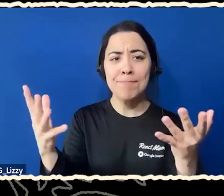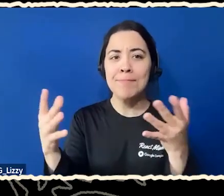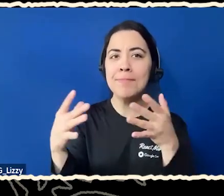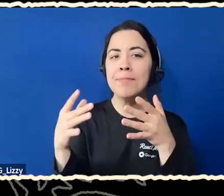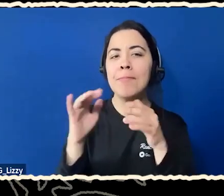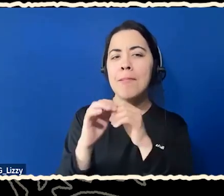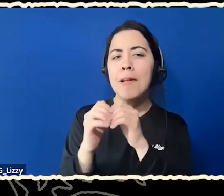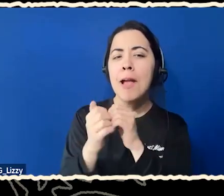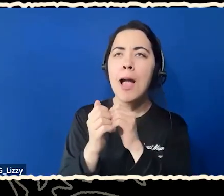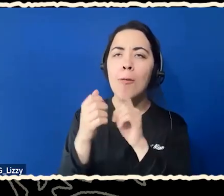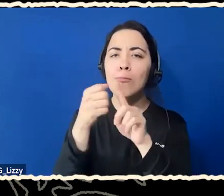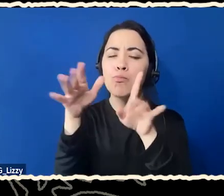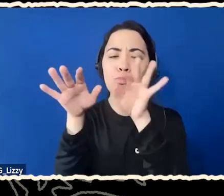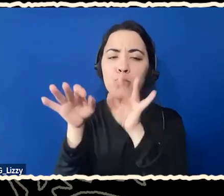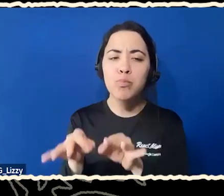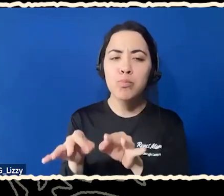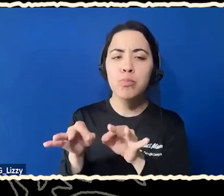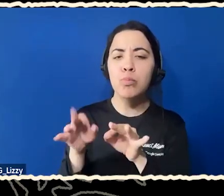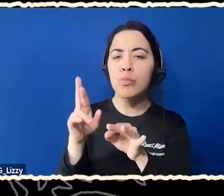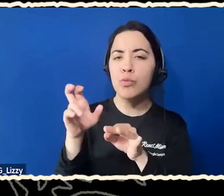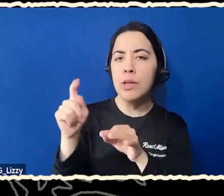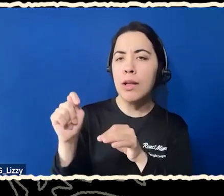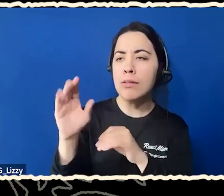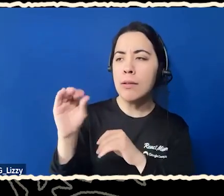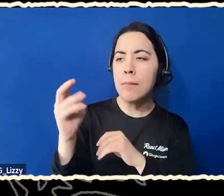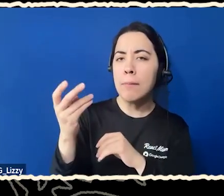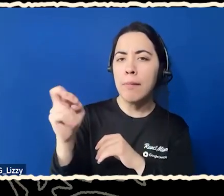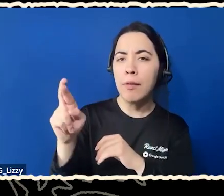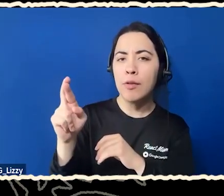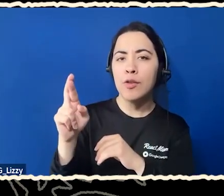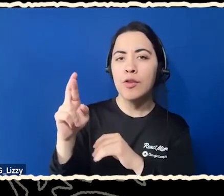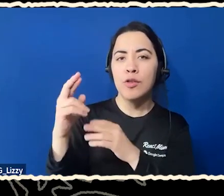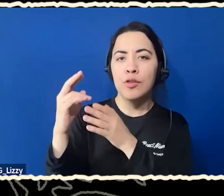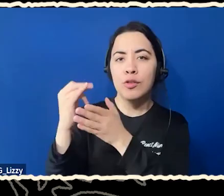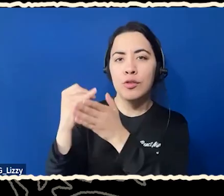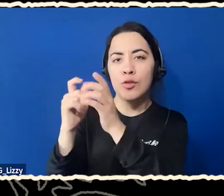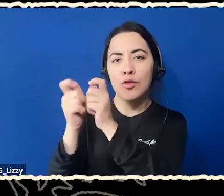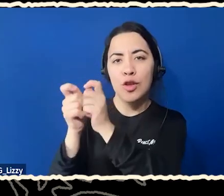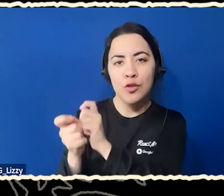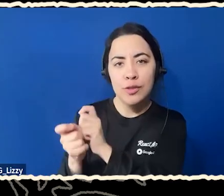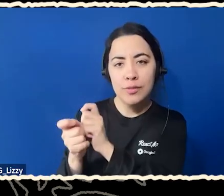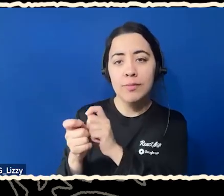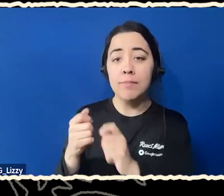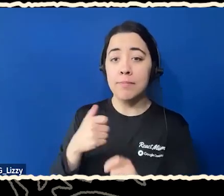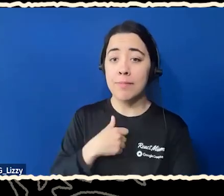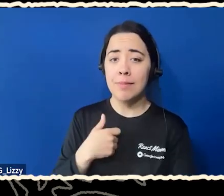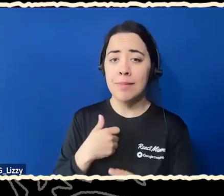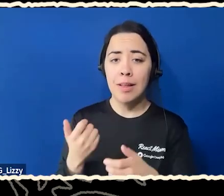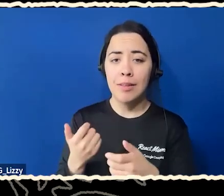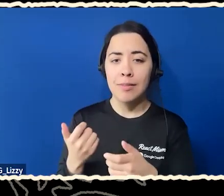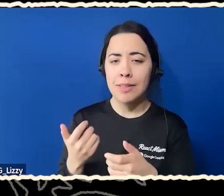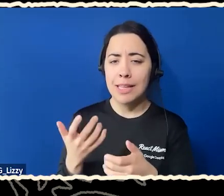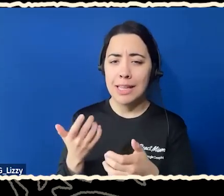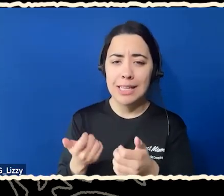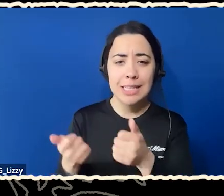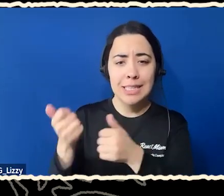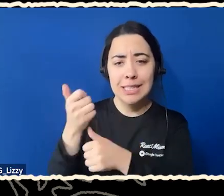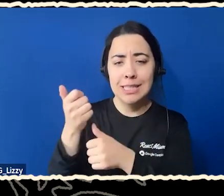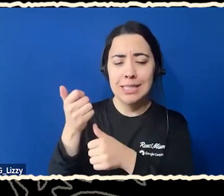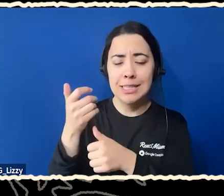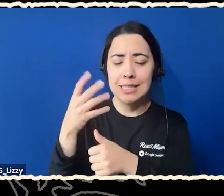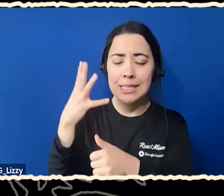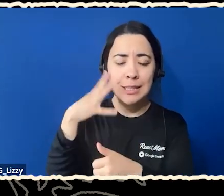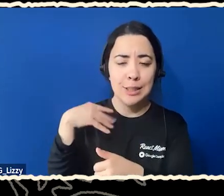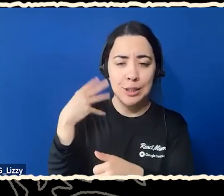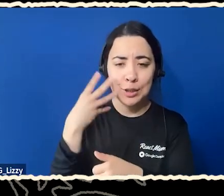to React compiler rendering. A couple quick things about myself. I am a senior time travel engineer at Replay, where we